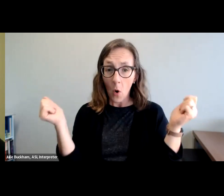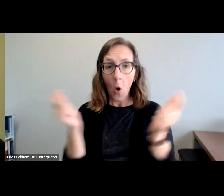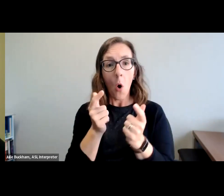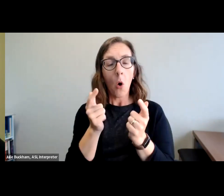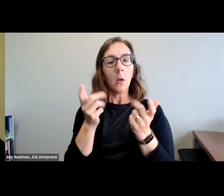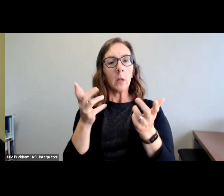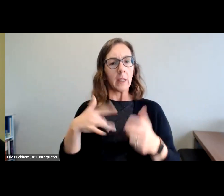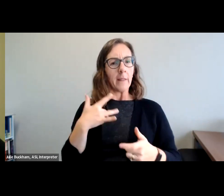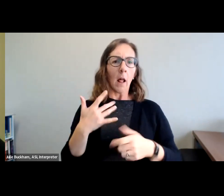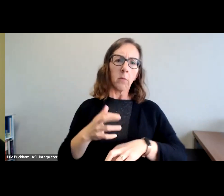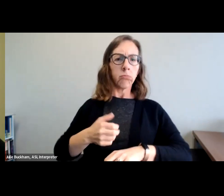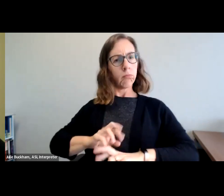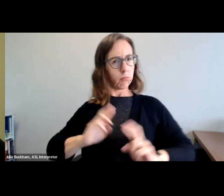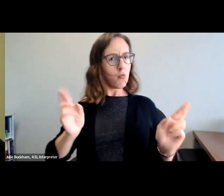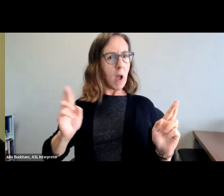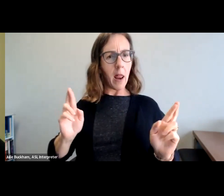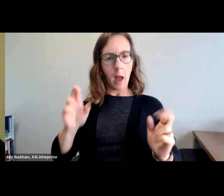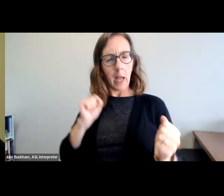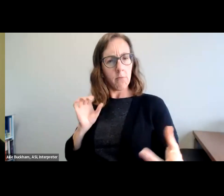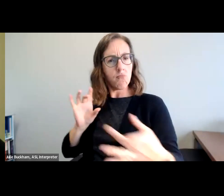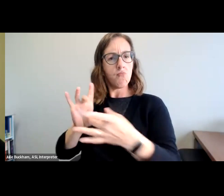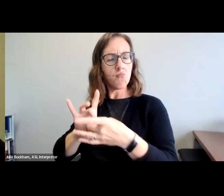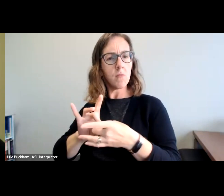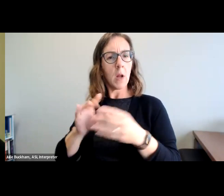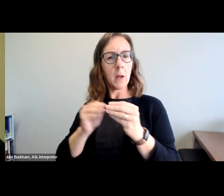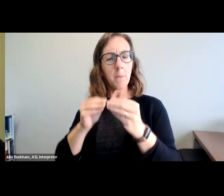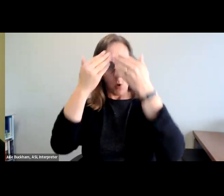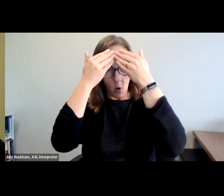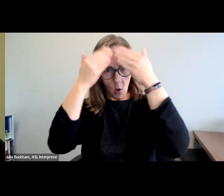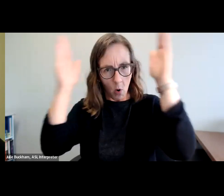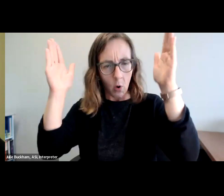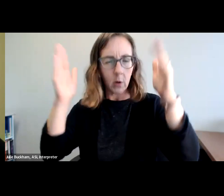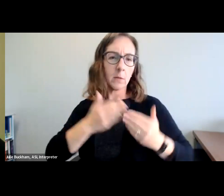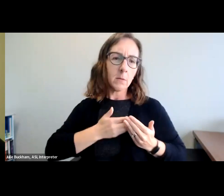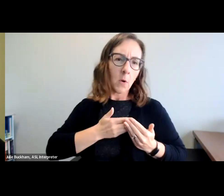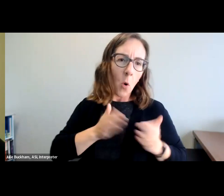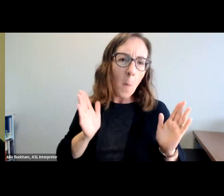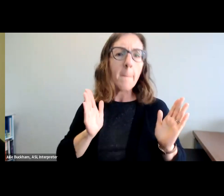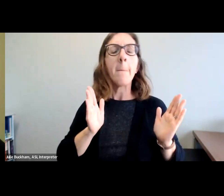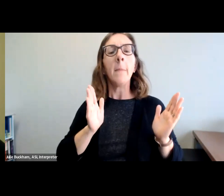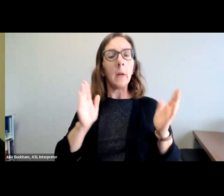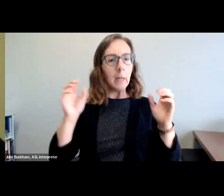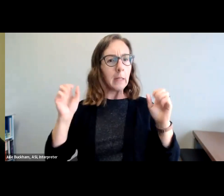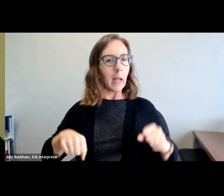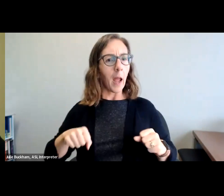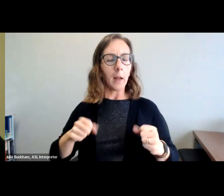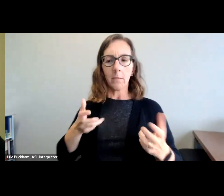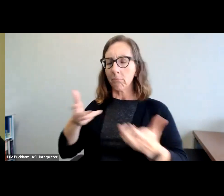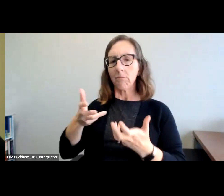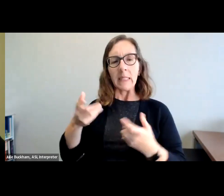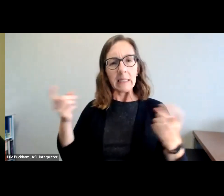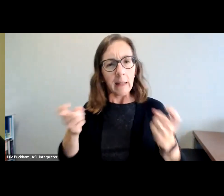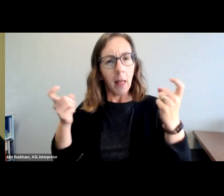feeling ready to connect in new ways and feeling more open-minded and open-hearted and celebrates family in all of its